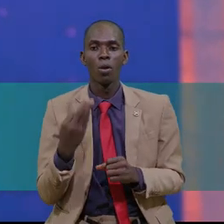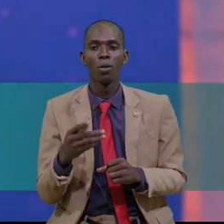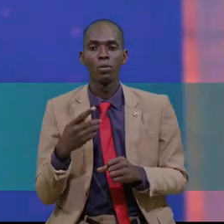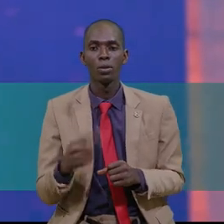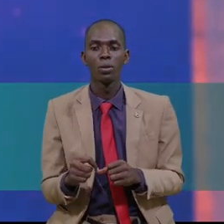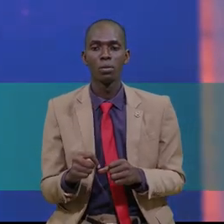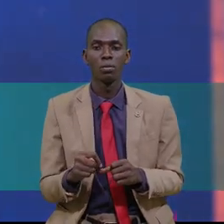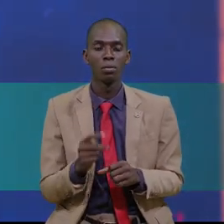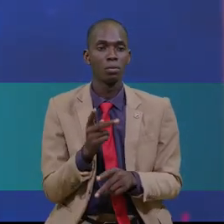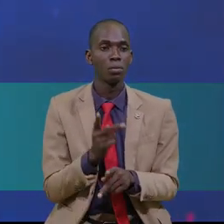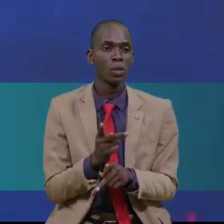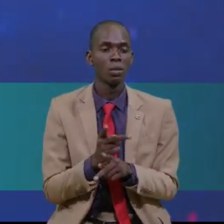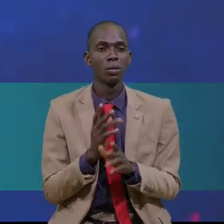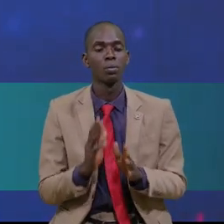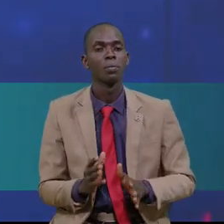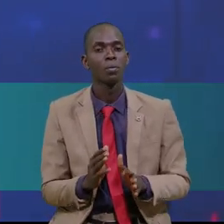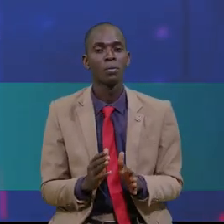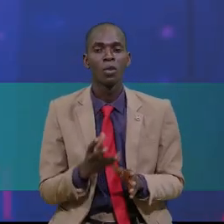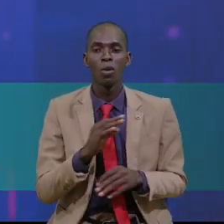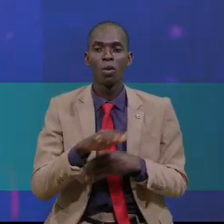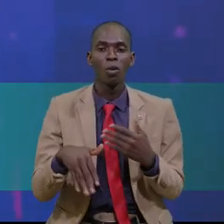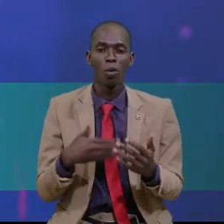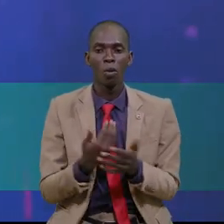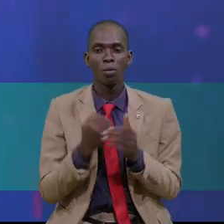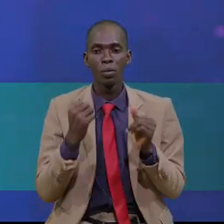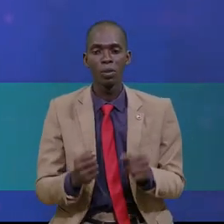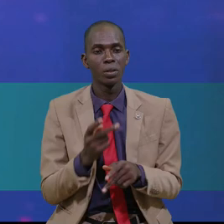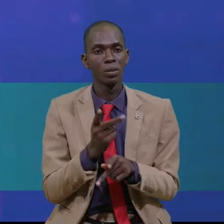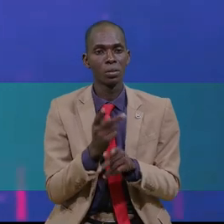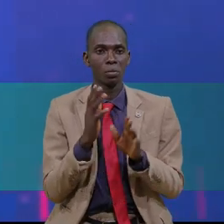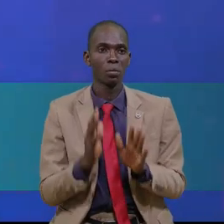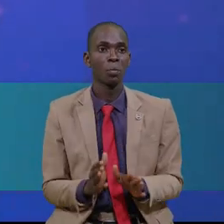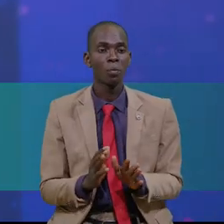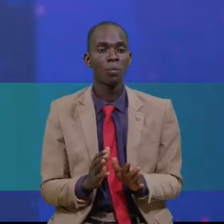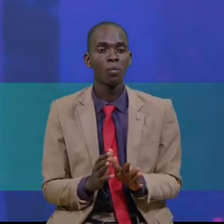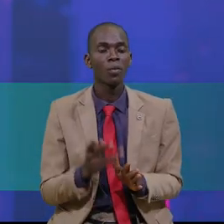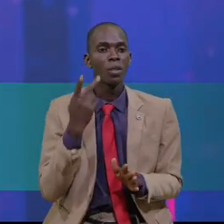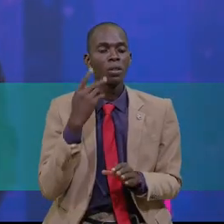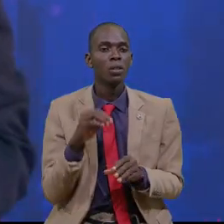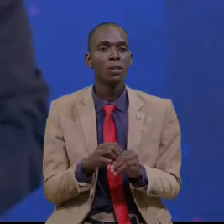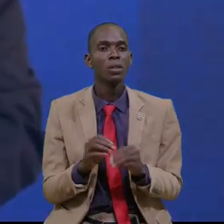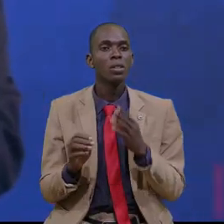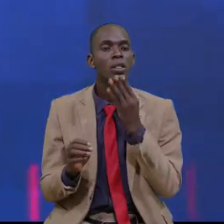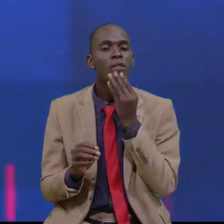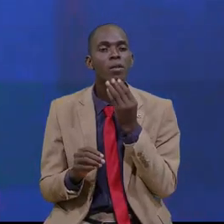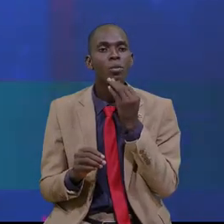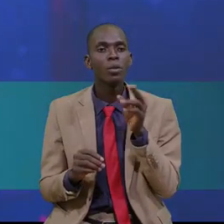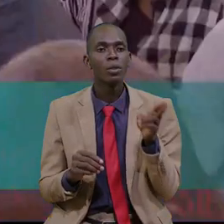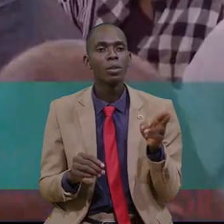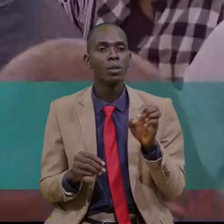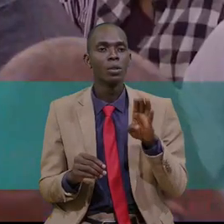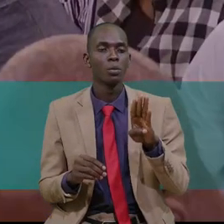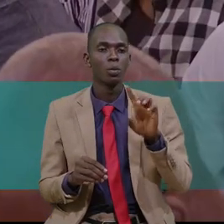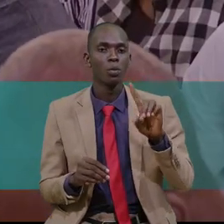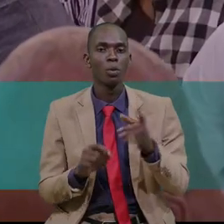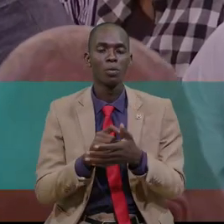the Almighty Sustainer. We're looking at Hebrews chapter 1, verse 3. It says, so being